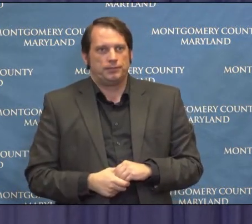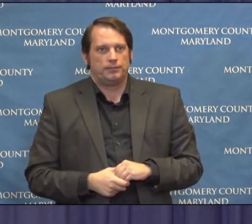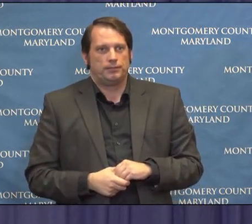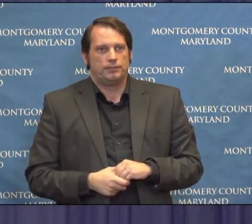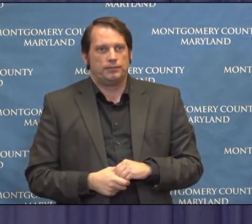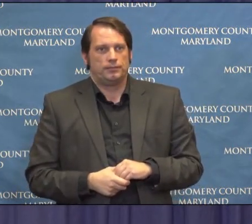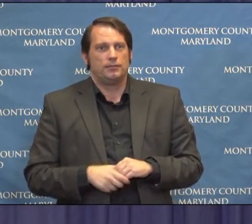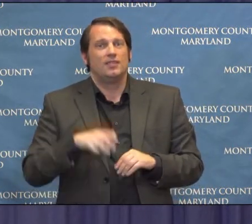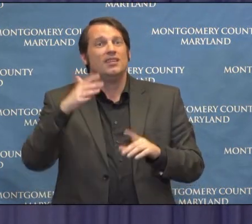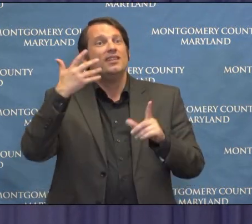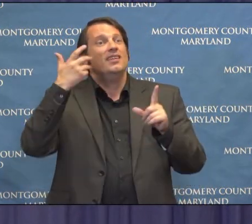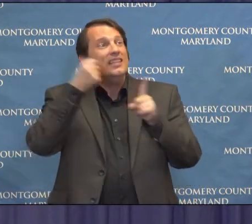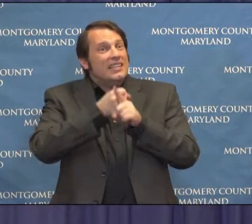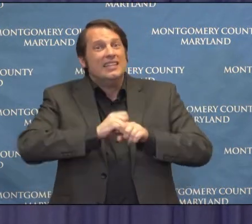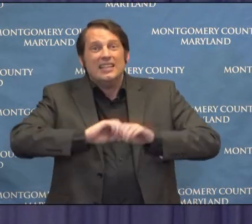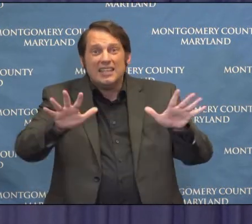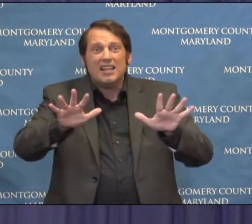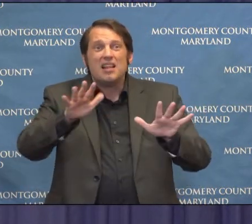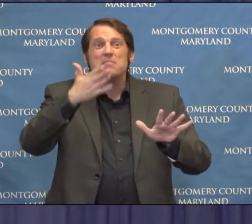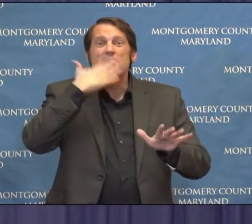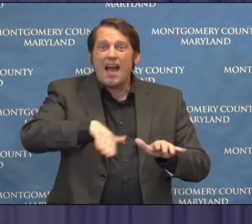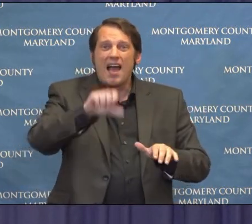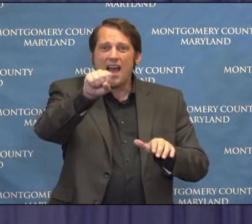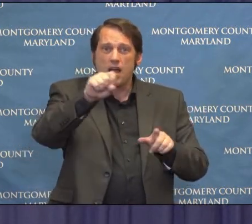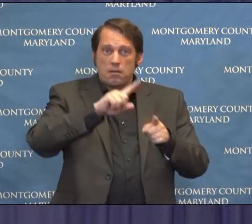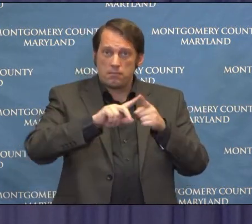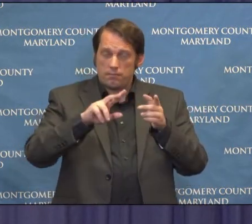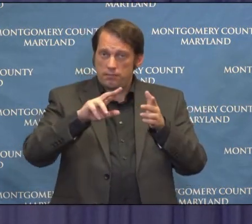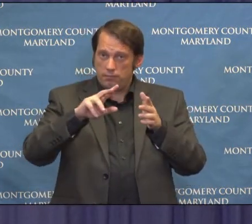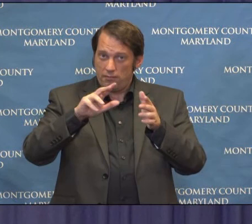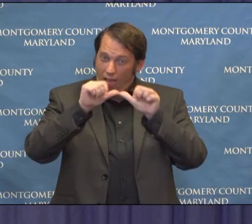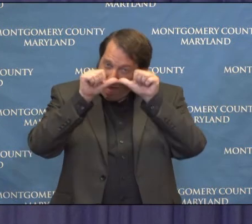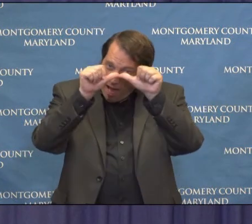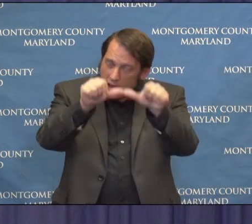And there is going to be a tomorrow. And